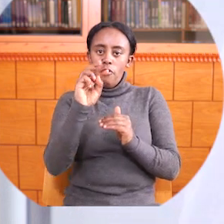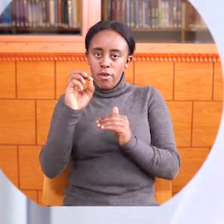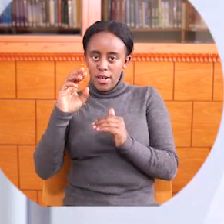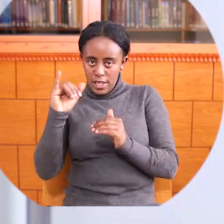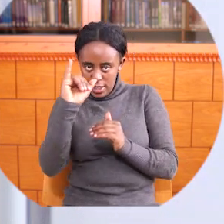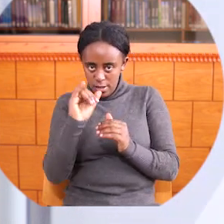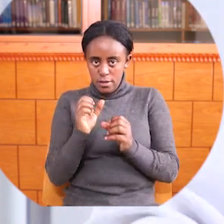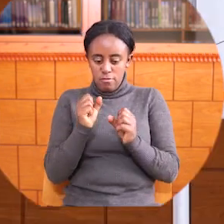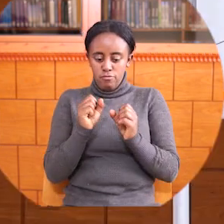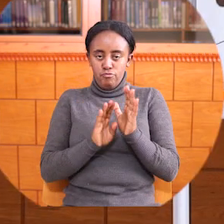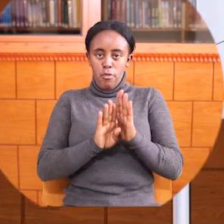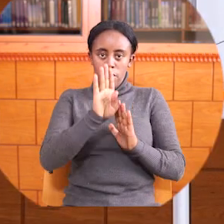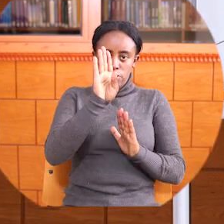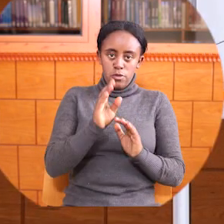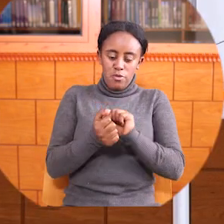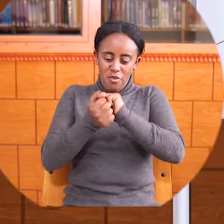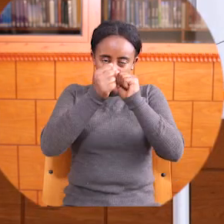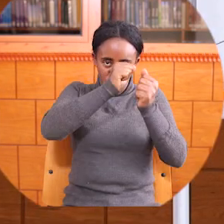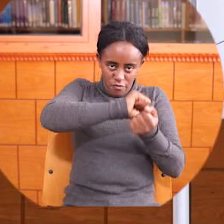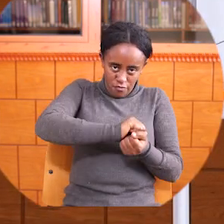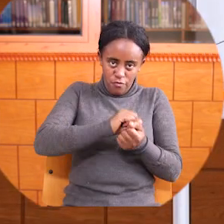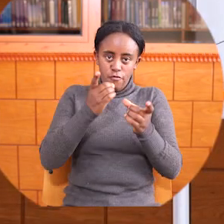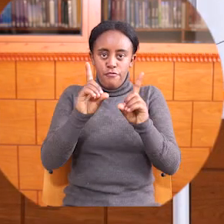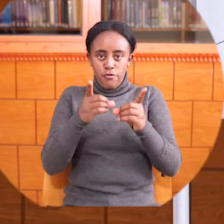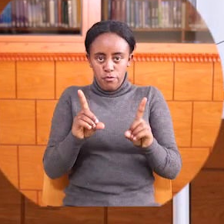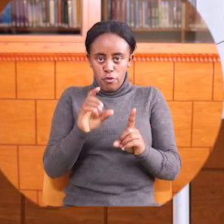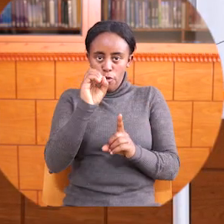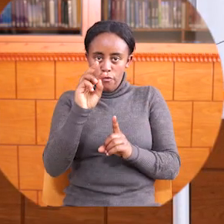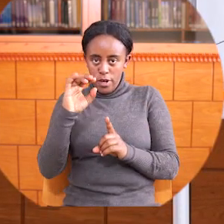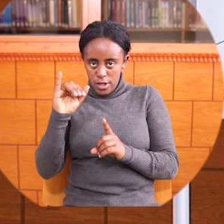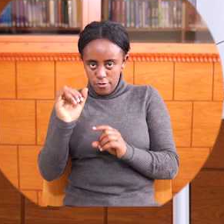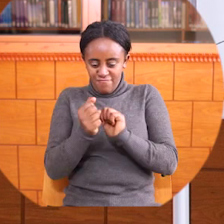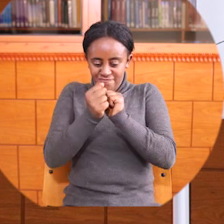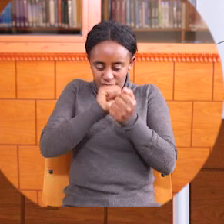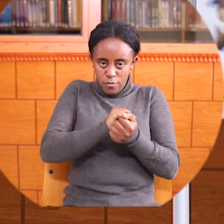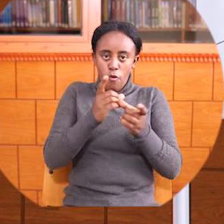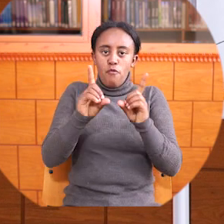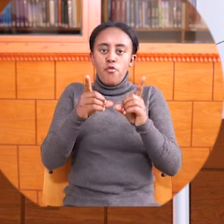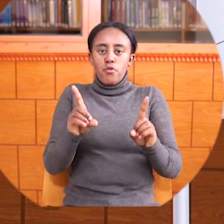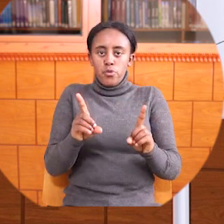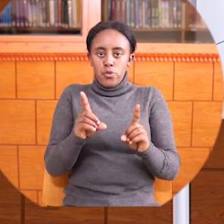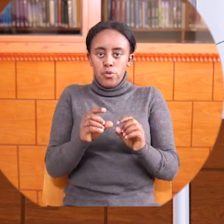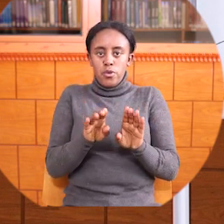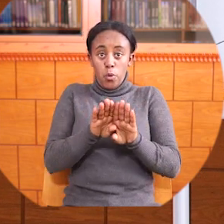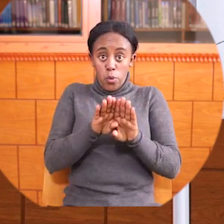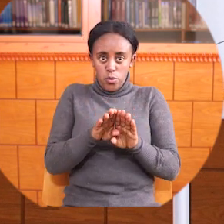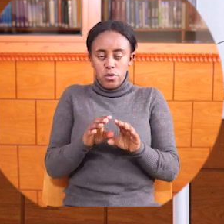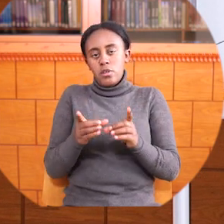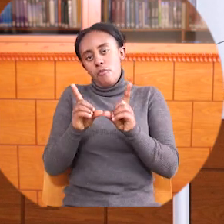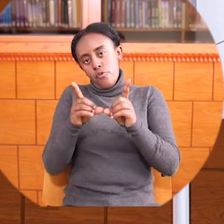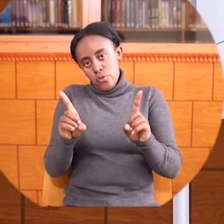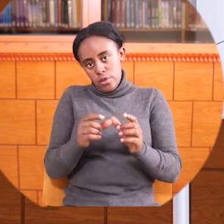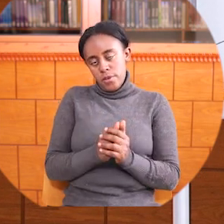matured, it is converted into fruit. The seed of flowering plant is enclosed in the